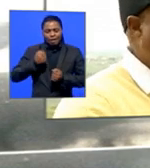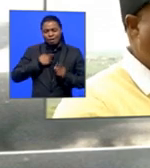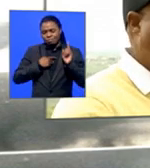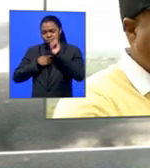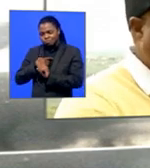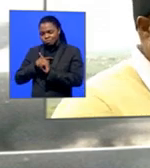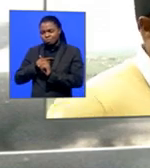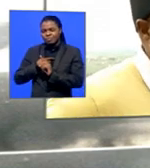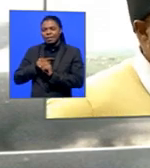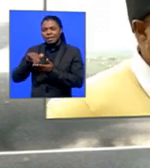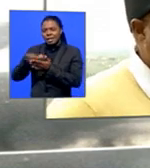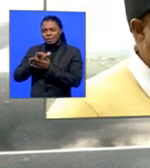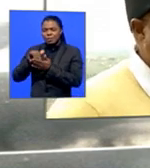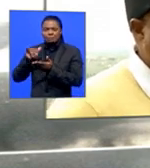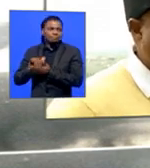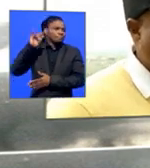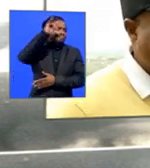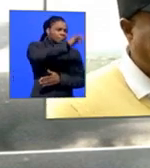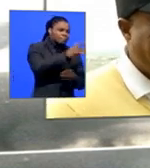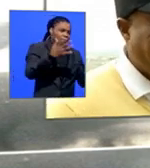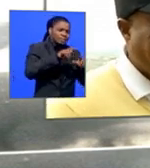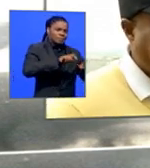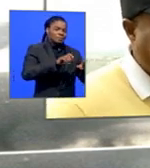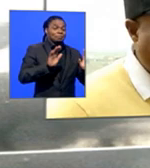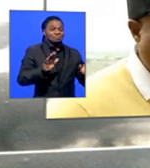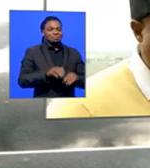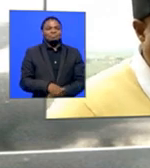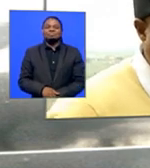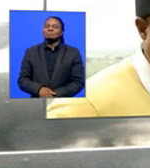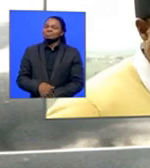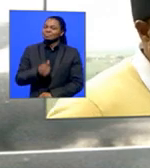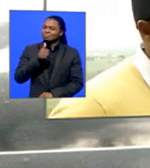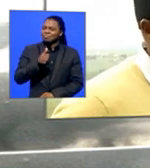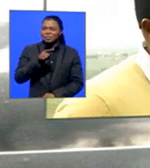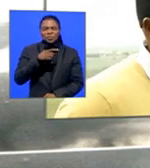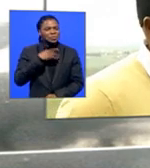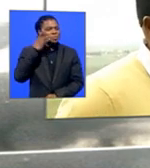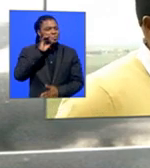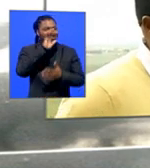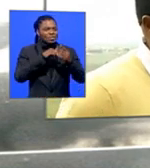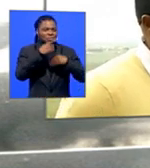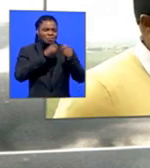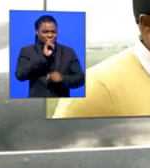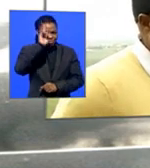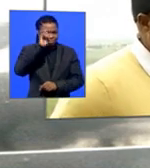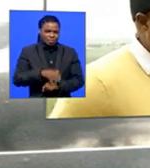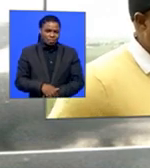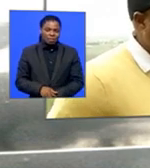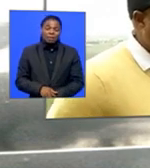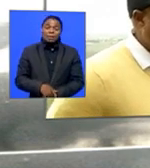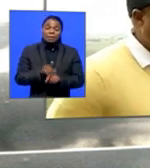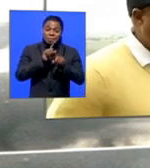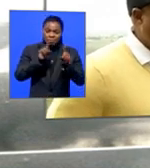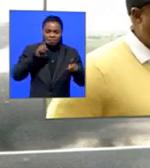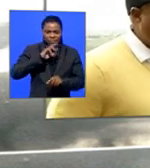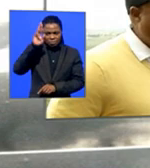back to the airport, back to Cape Town. Great memories indeed that you have of Utata Nelson Mandela. But I do know that I said this is the last one, but I just remembered